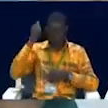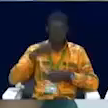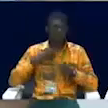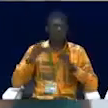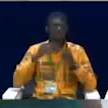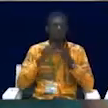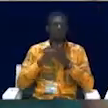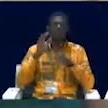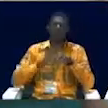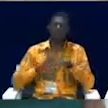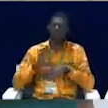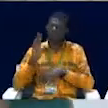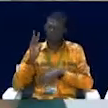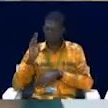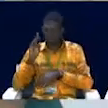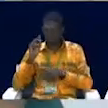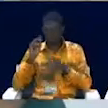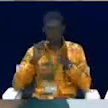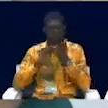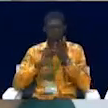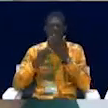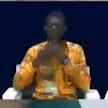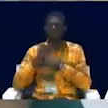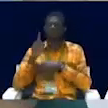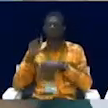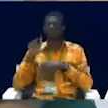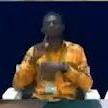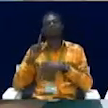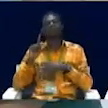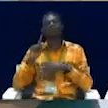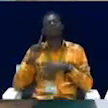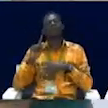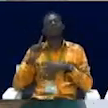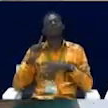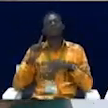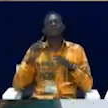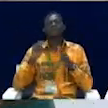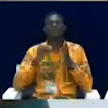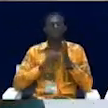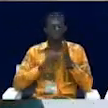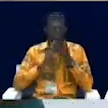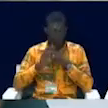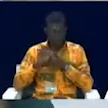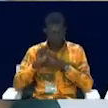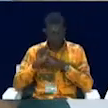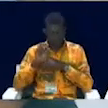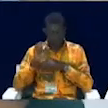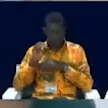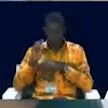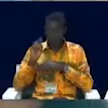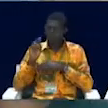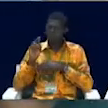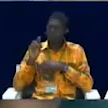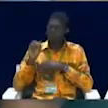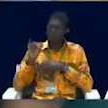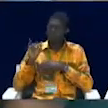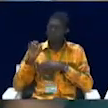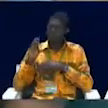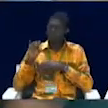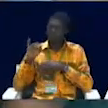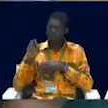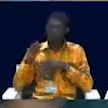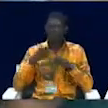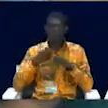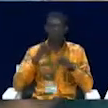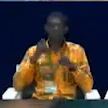it on the 17th of July 2021. I'm Mrs. Oyebanji Adiola